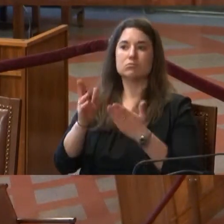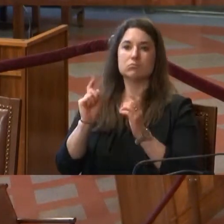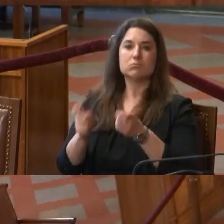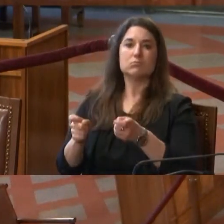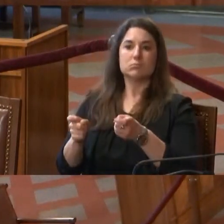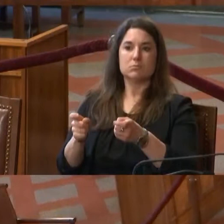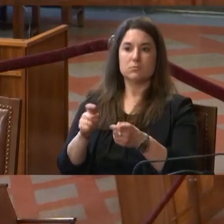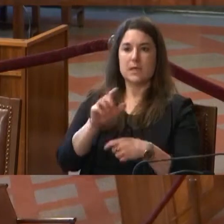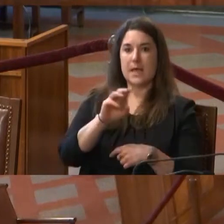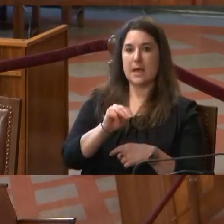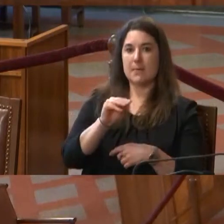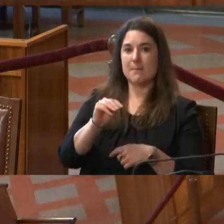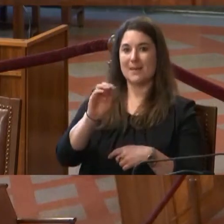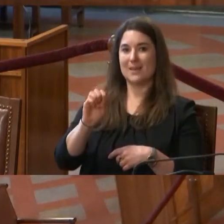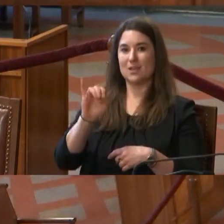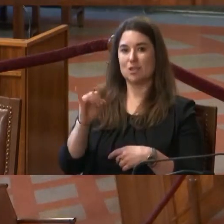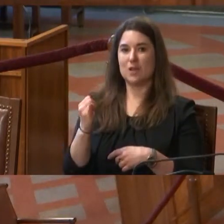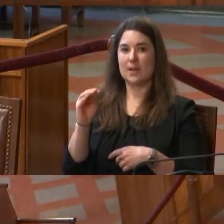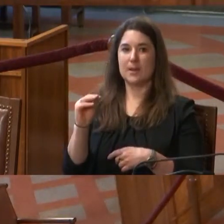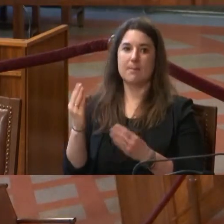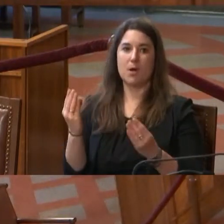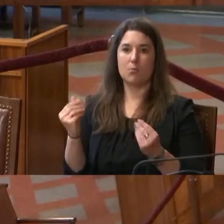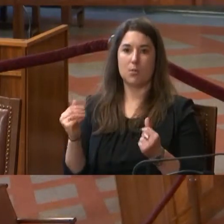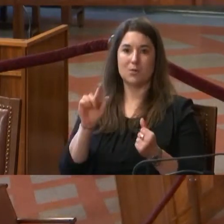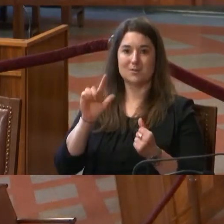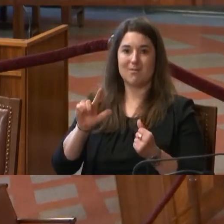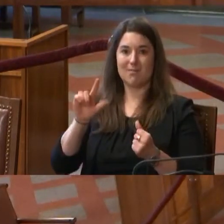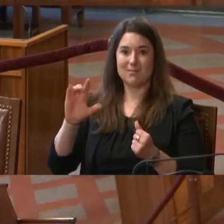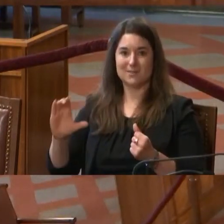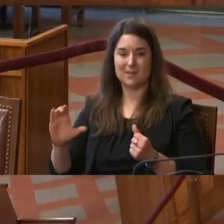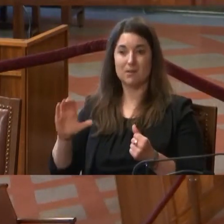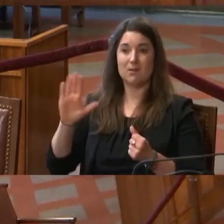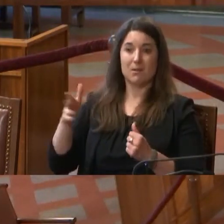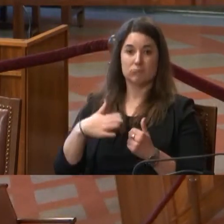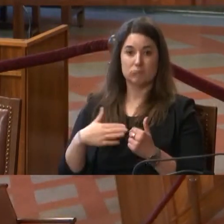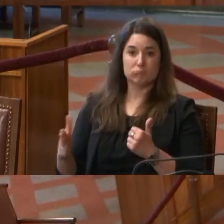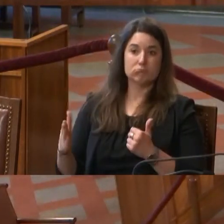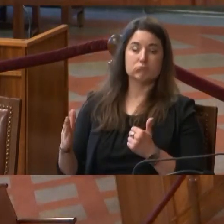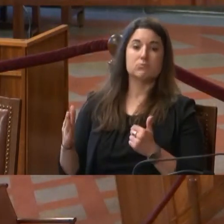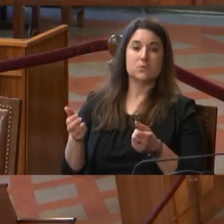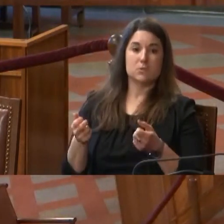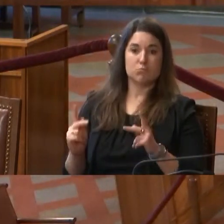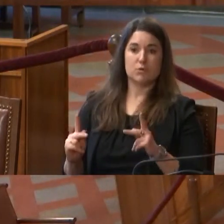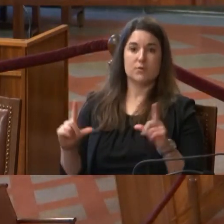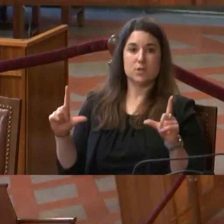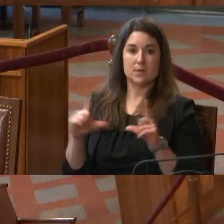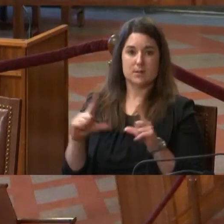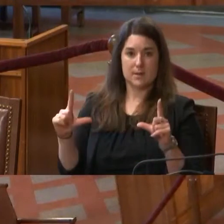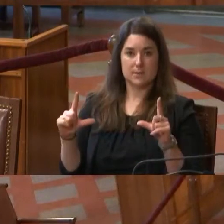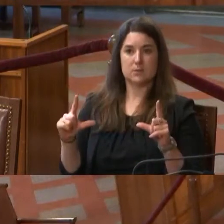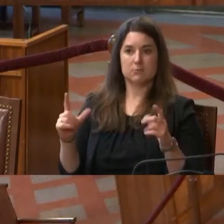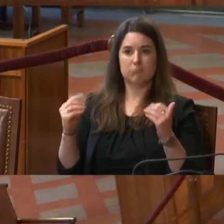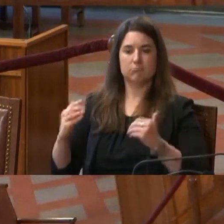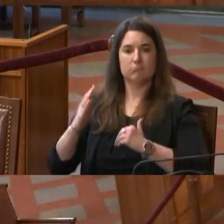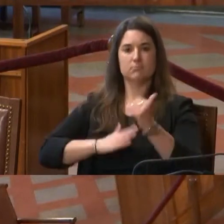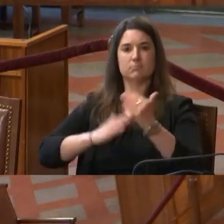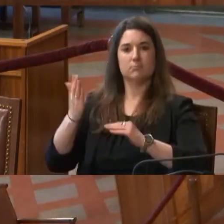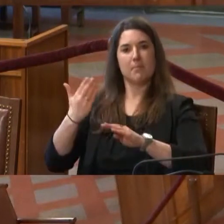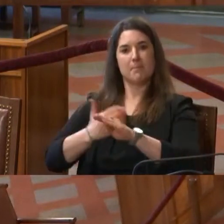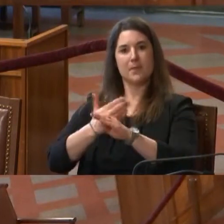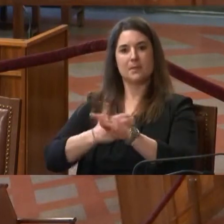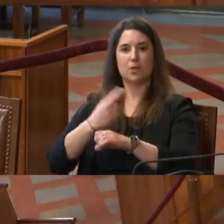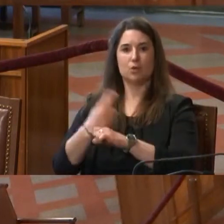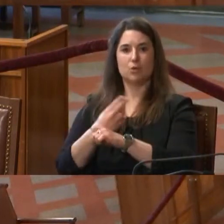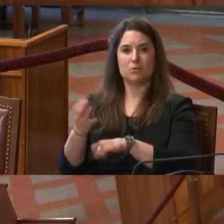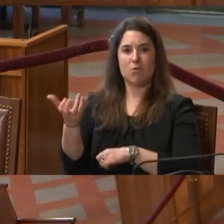granting unto MMEJM Properties, LLC, their successors and assign the privilege and license to construct, maintain,